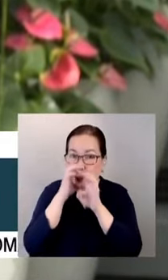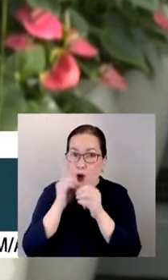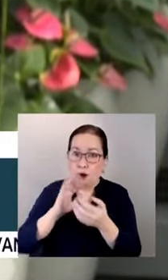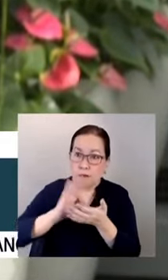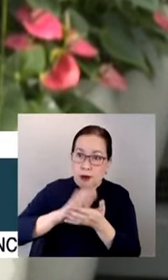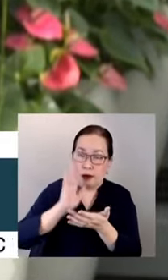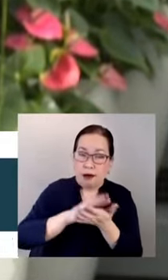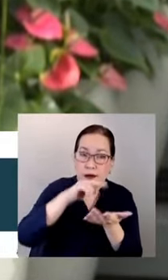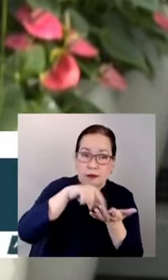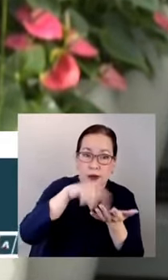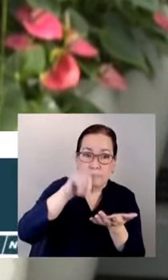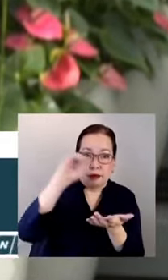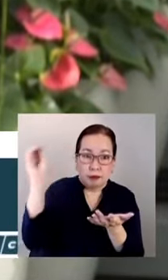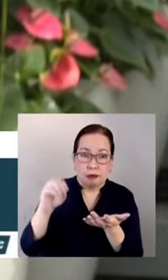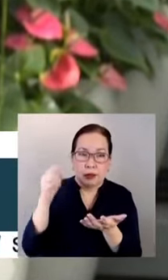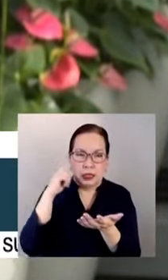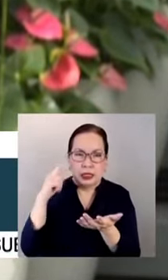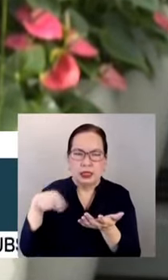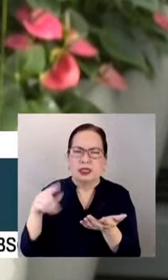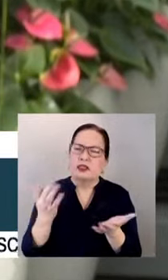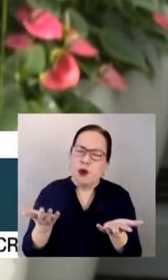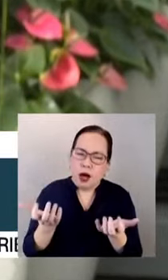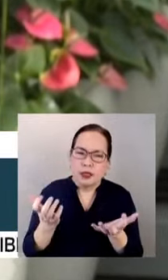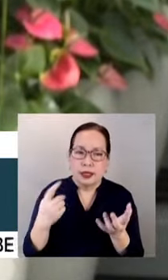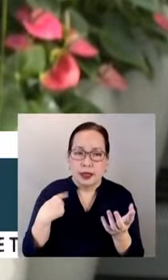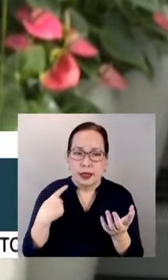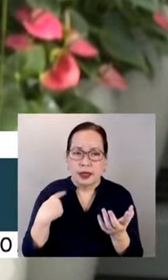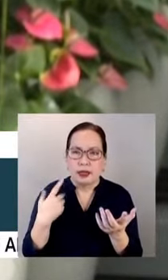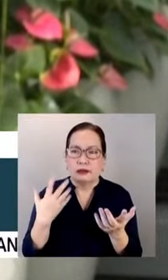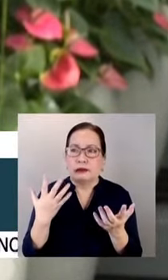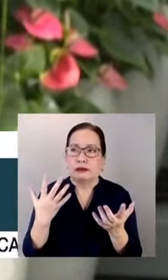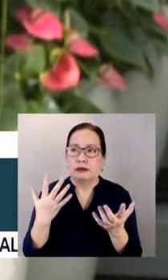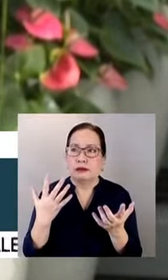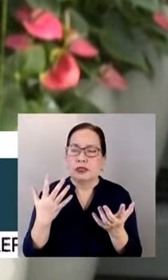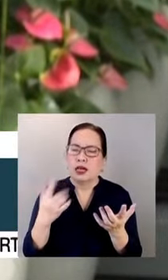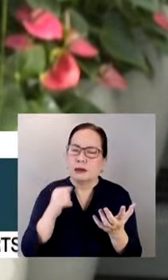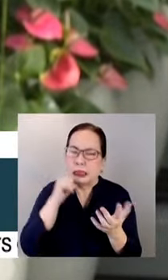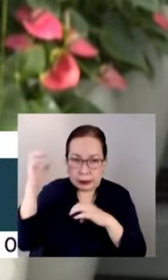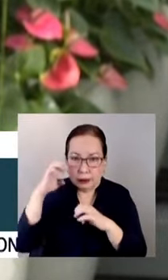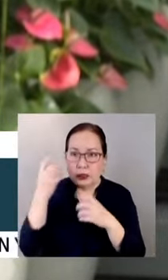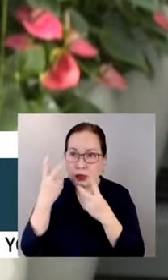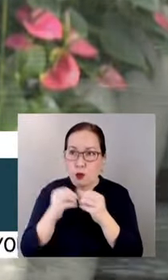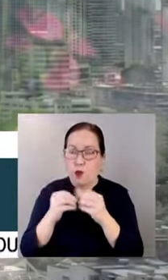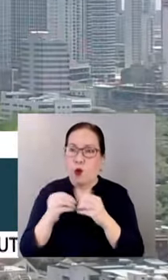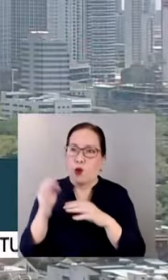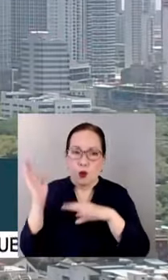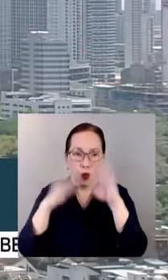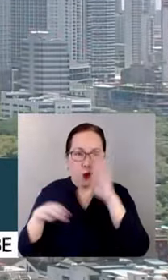we will likely see more debt crisis this year.